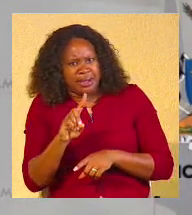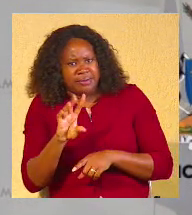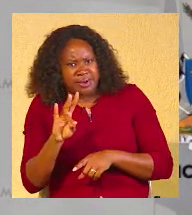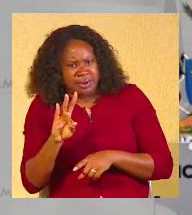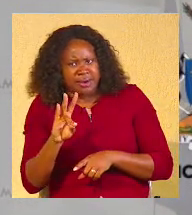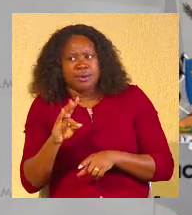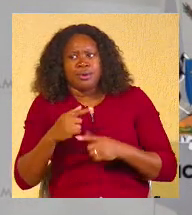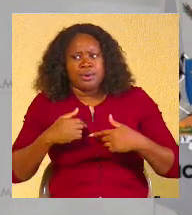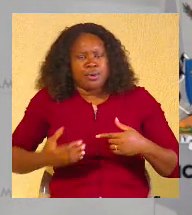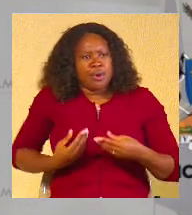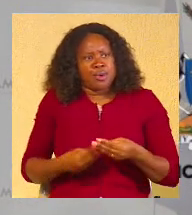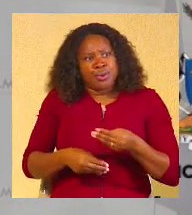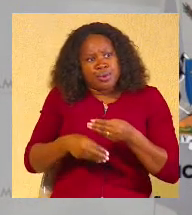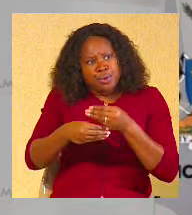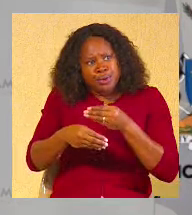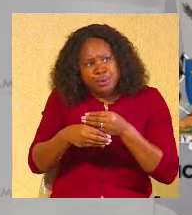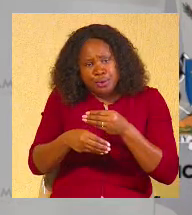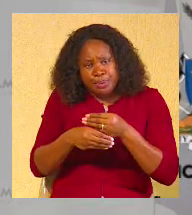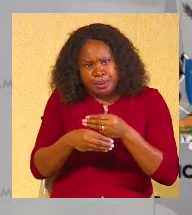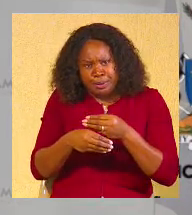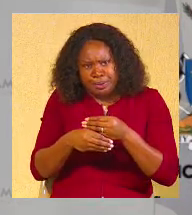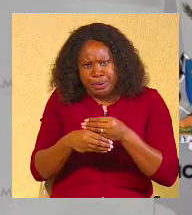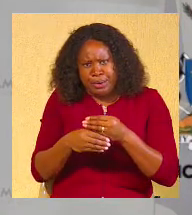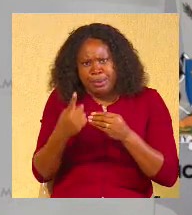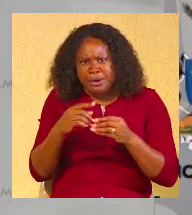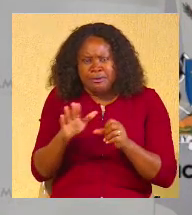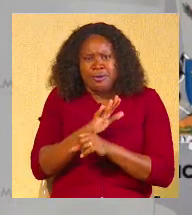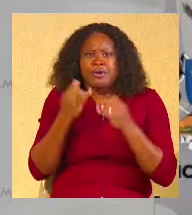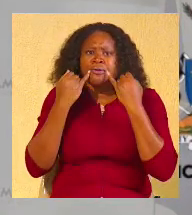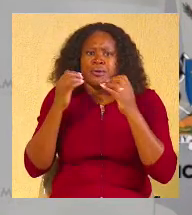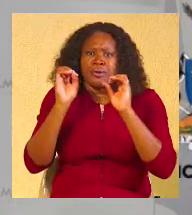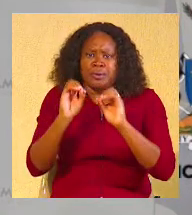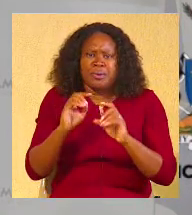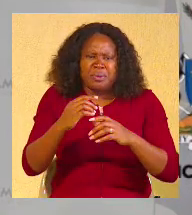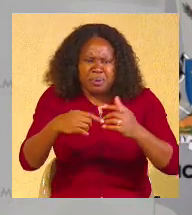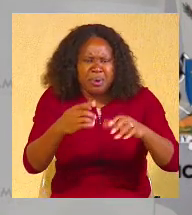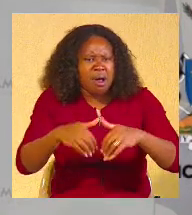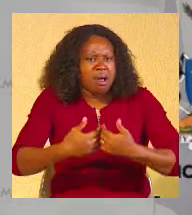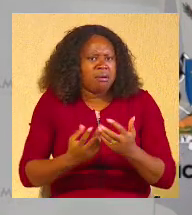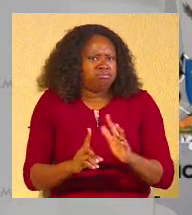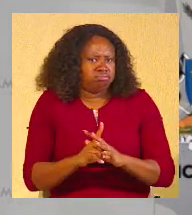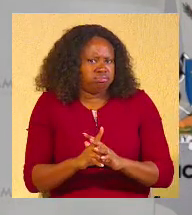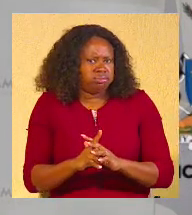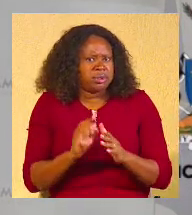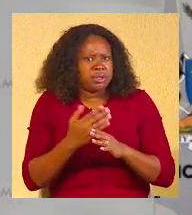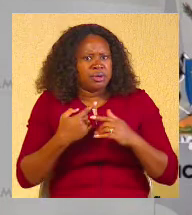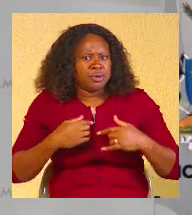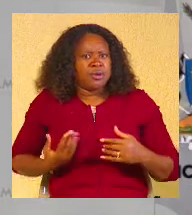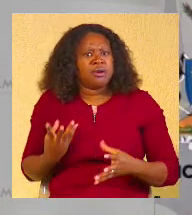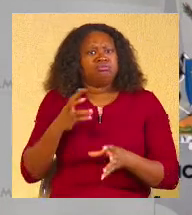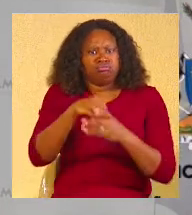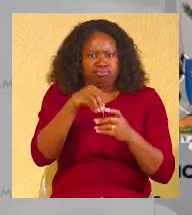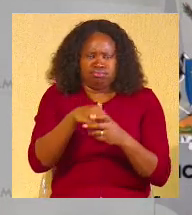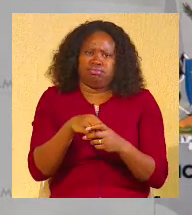contribute also, and then here we are not fully informed how is the process, taking place, because we want to